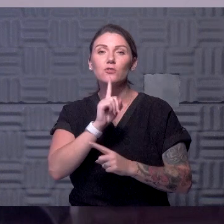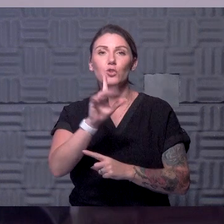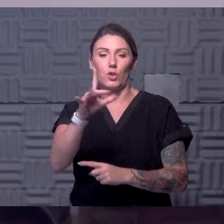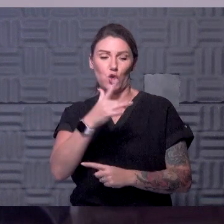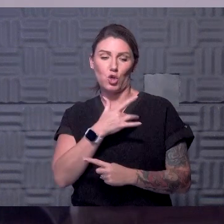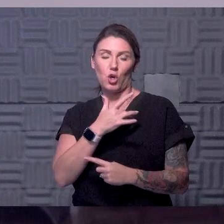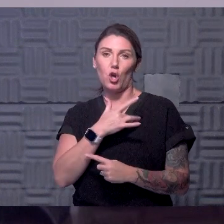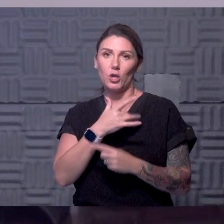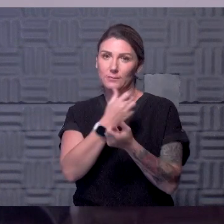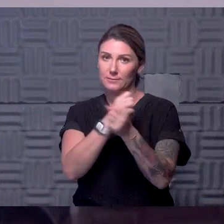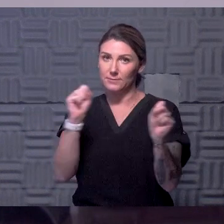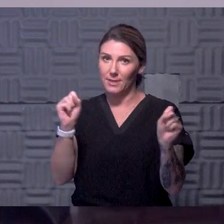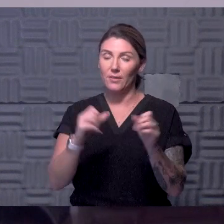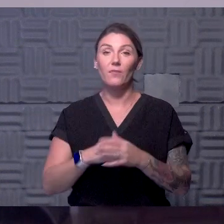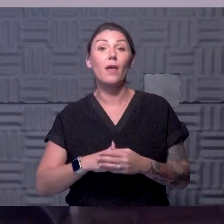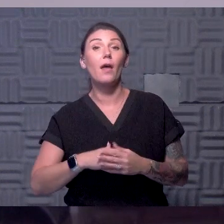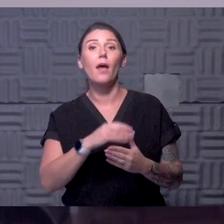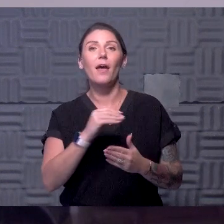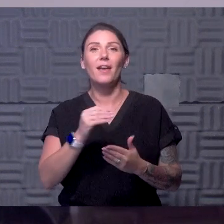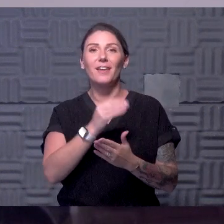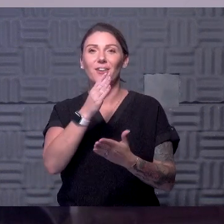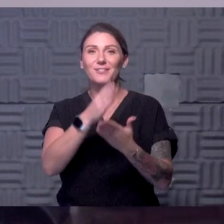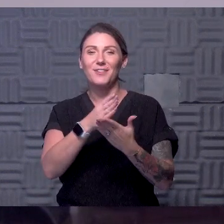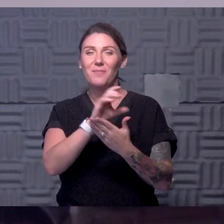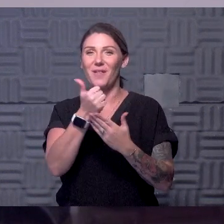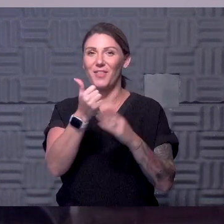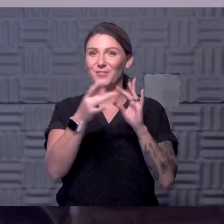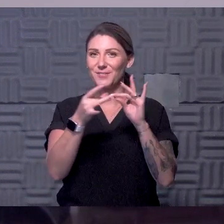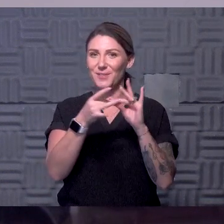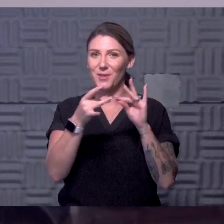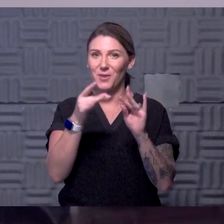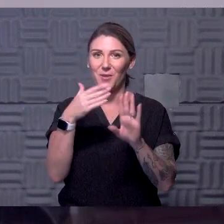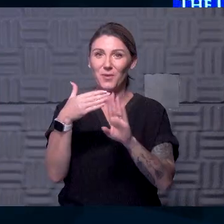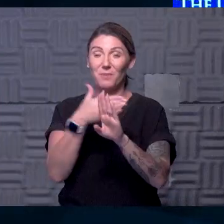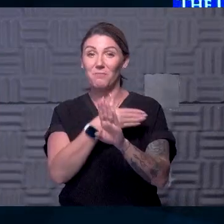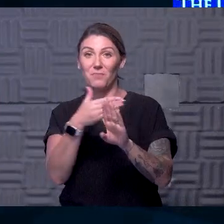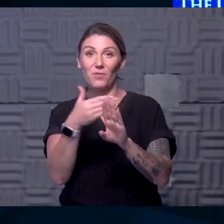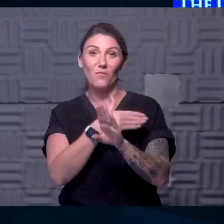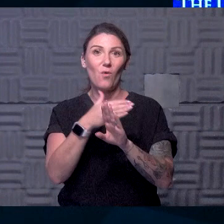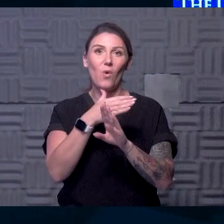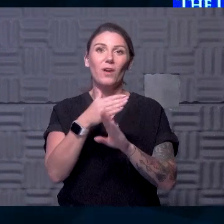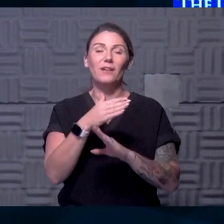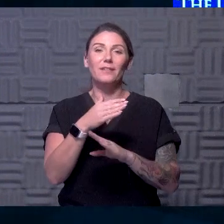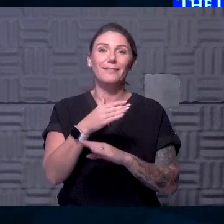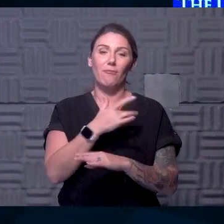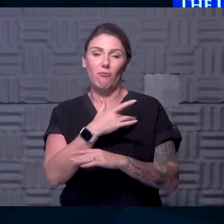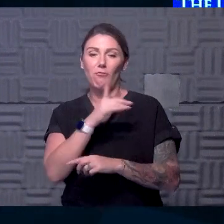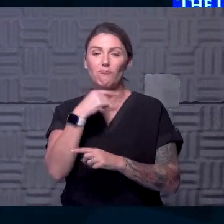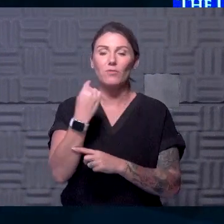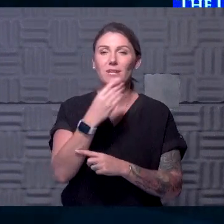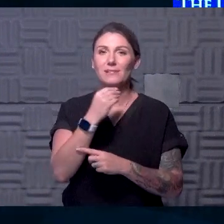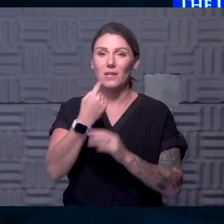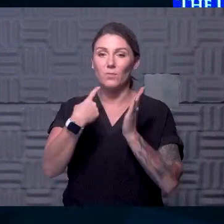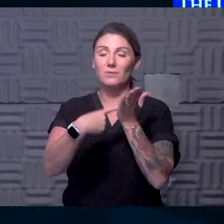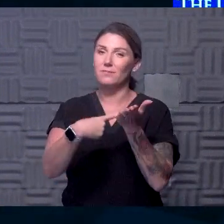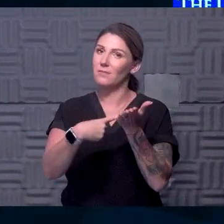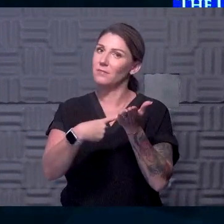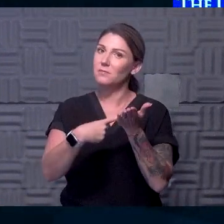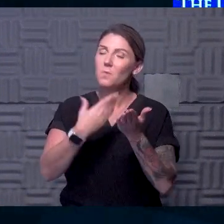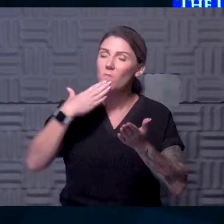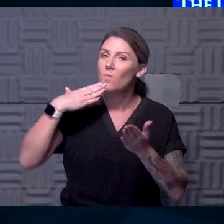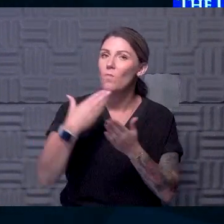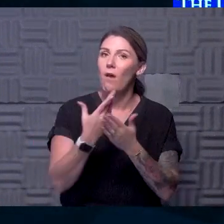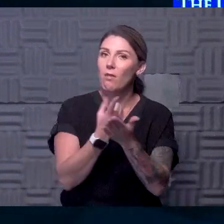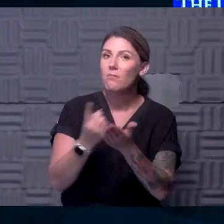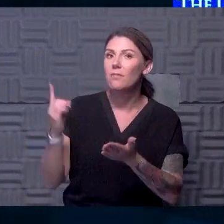are safe. And I think I'll stop so others can comment before we get to the myocarditis risk, which was discussed very, very well last week